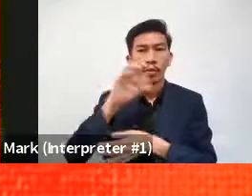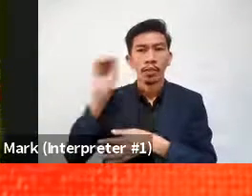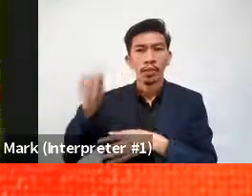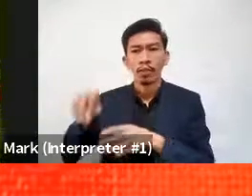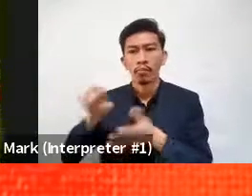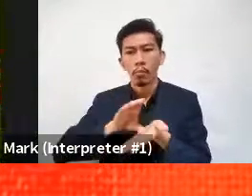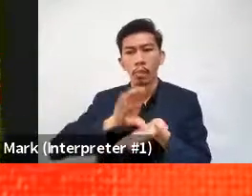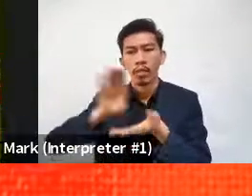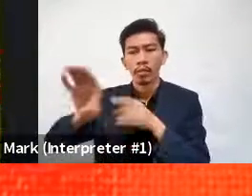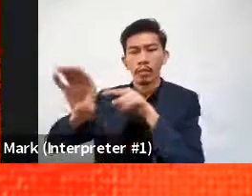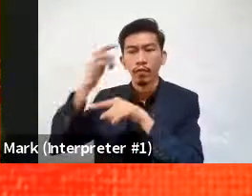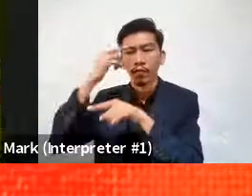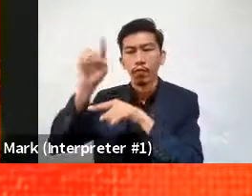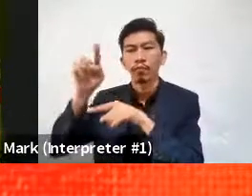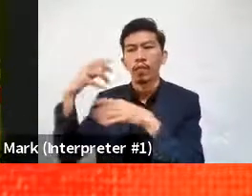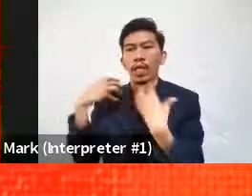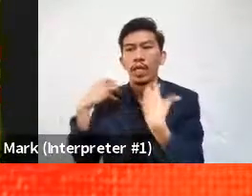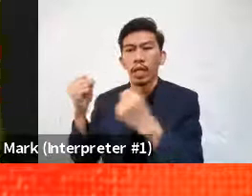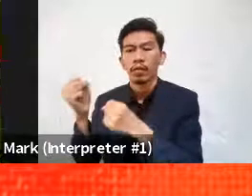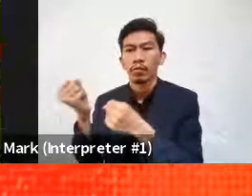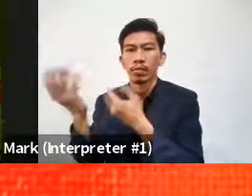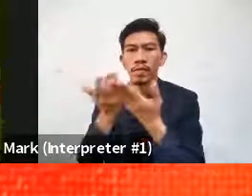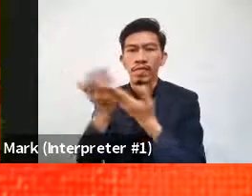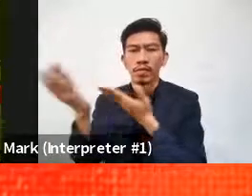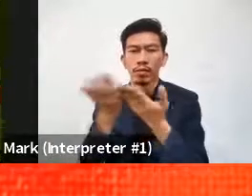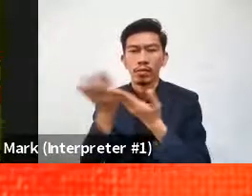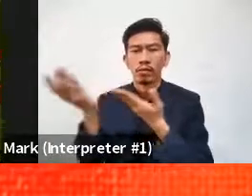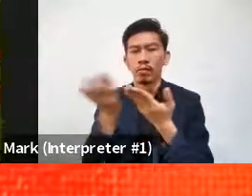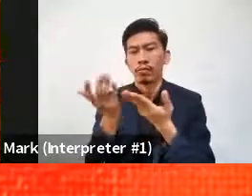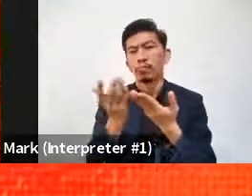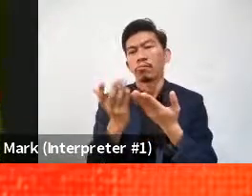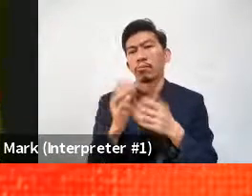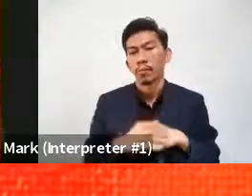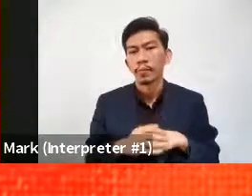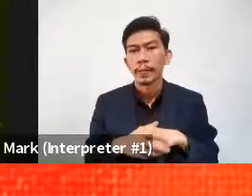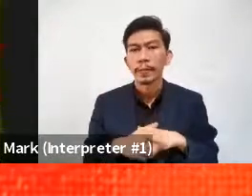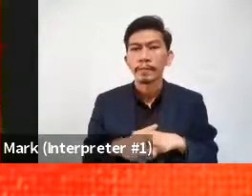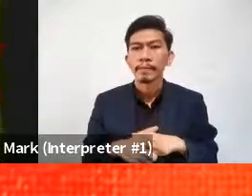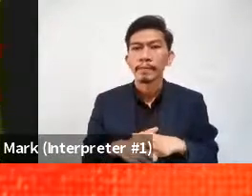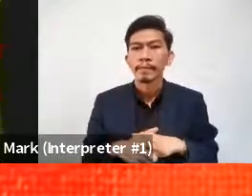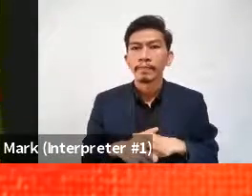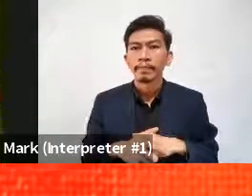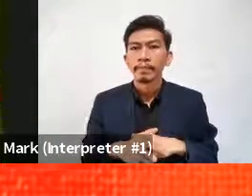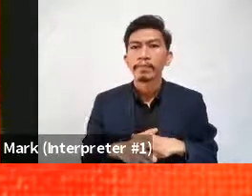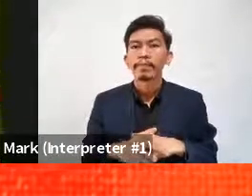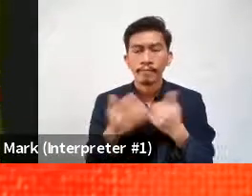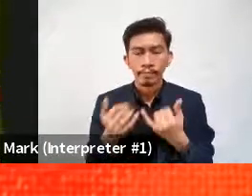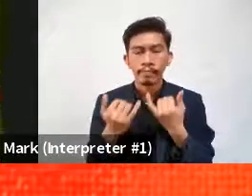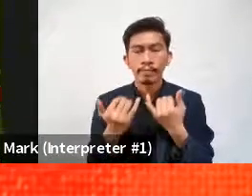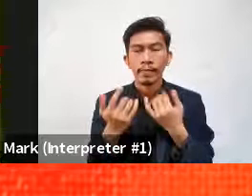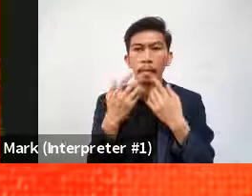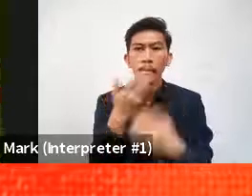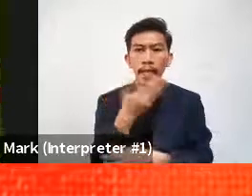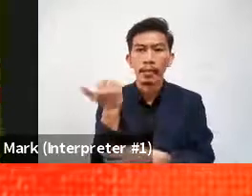health services after basic subsistence needs have been met. Now, the effective control